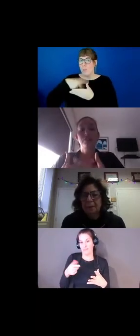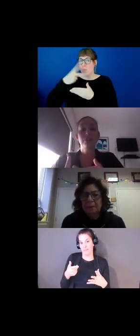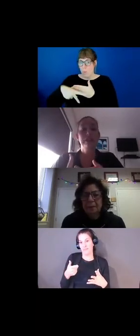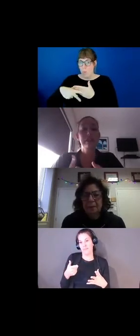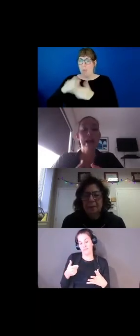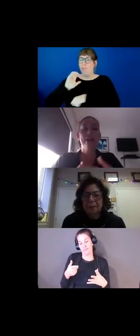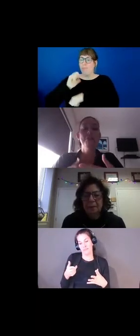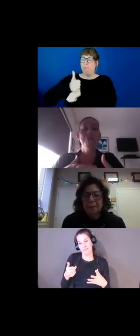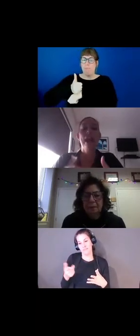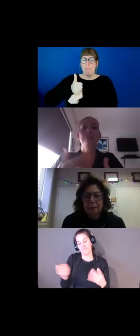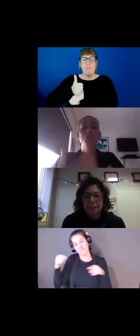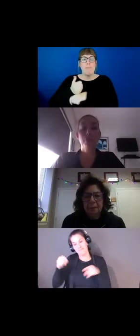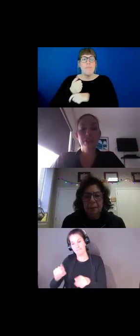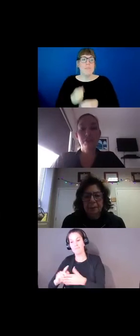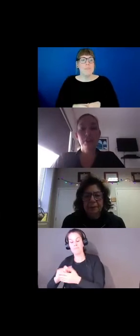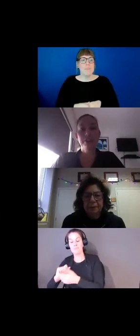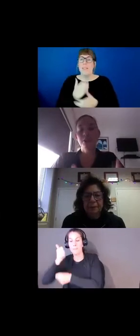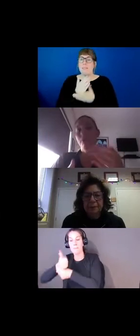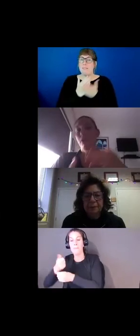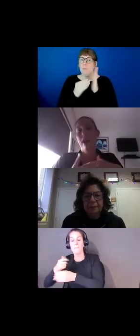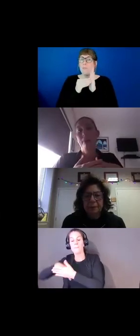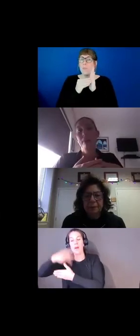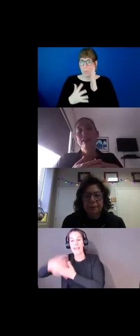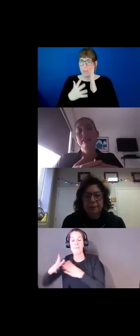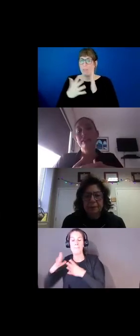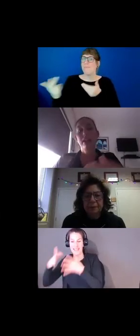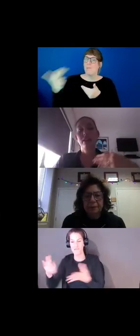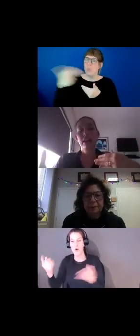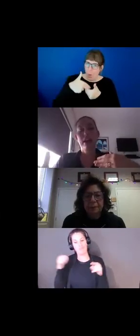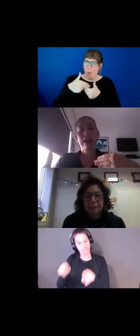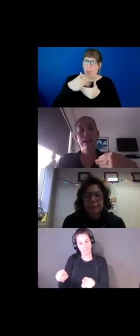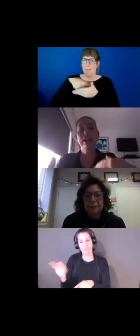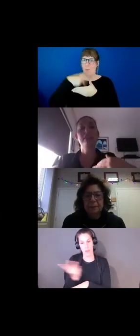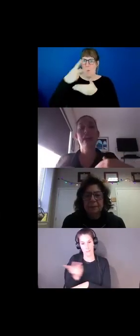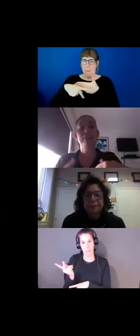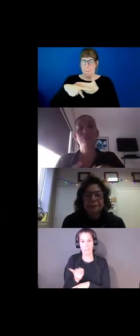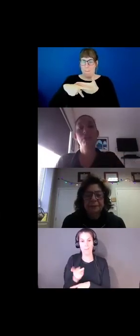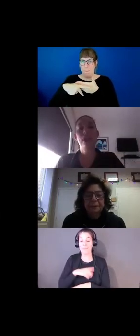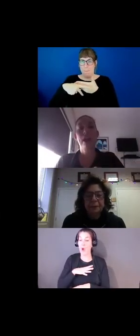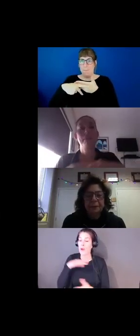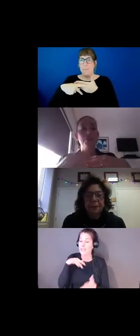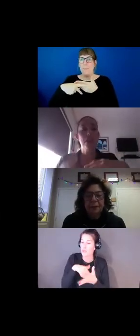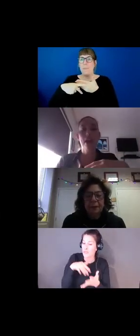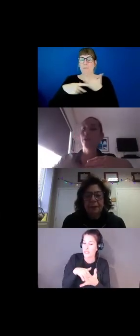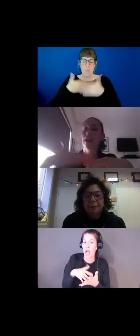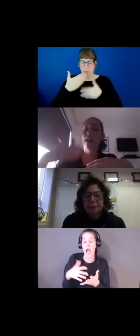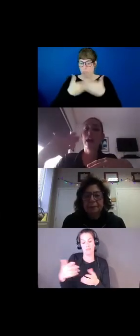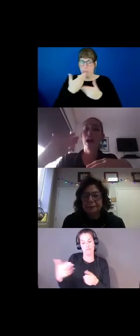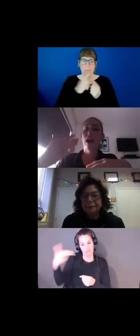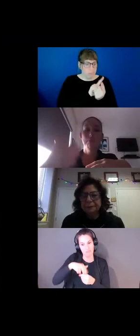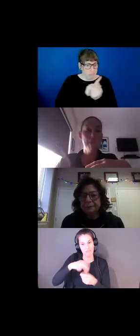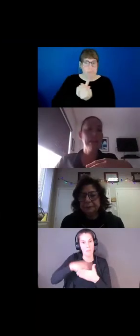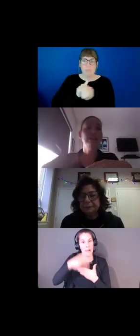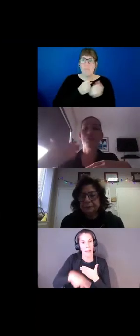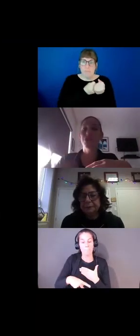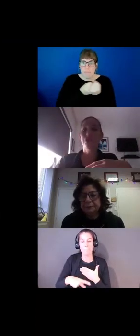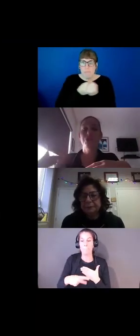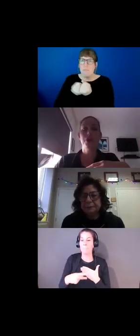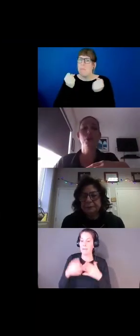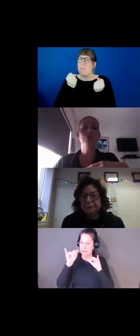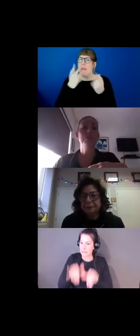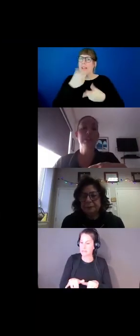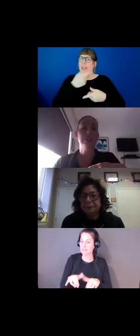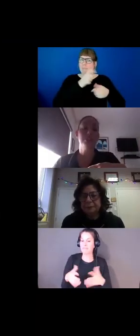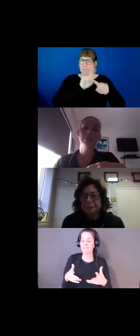had students that have joined the volunteer program, stayed in that program, shadowing many different